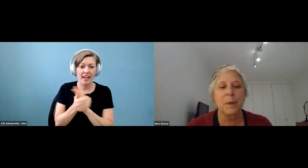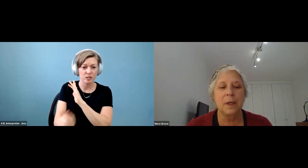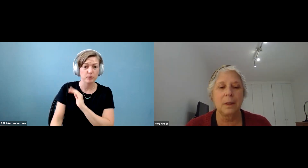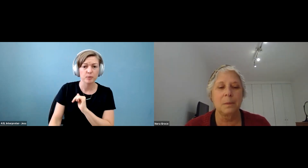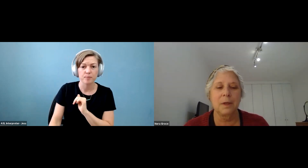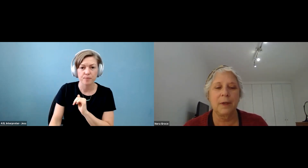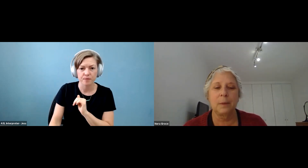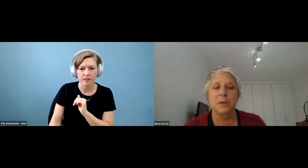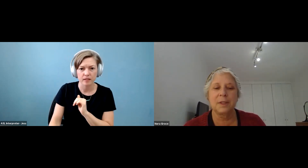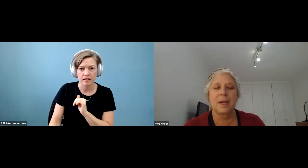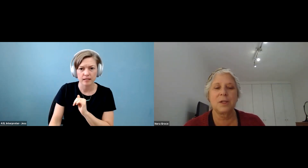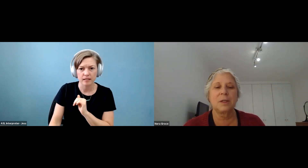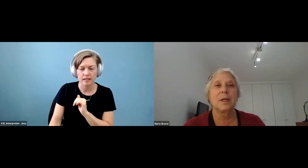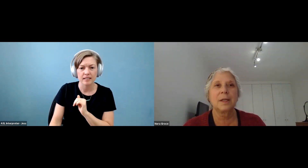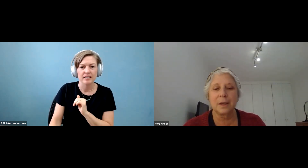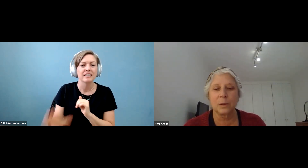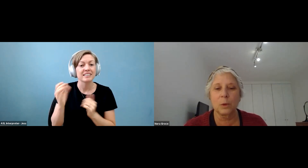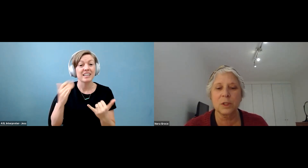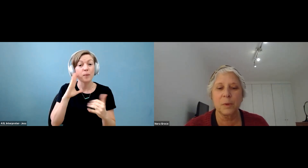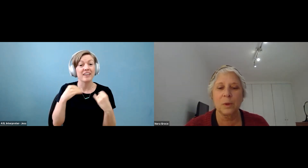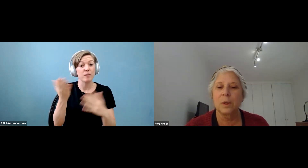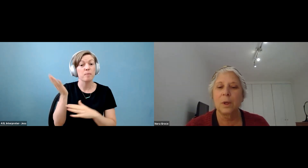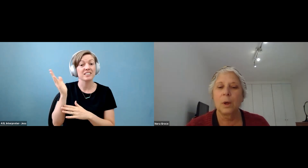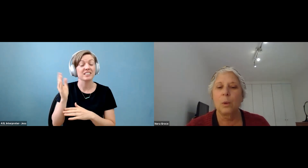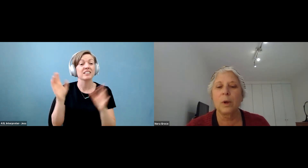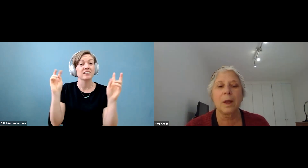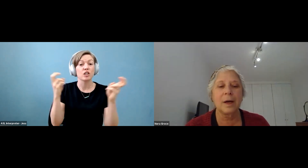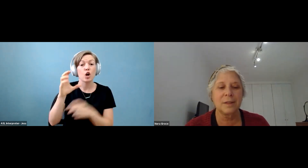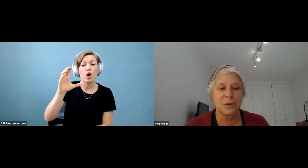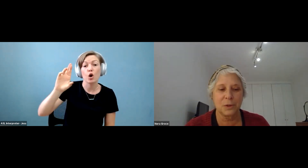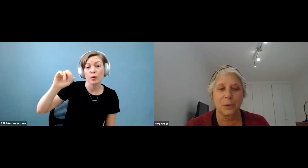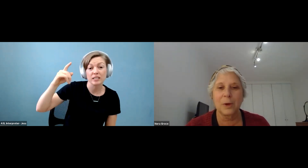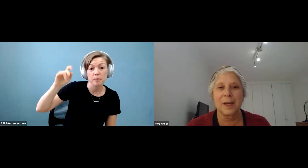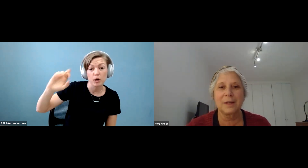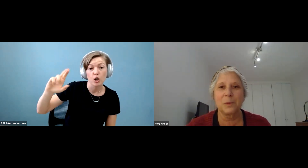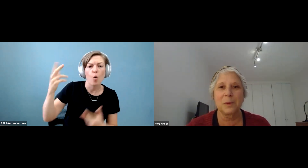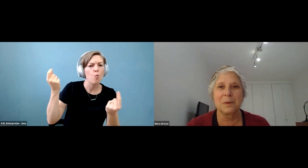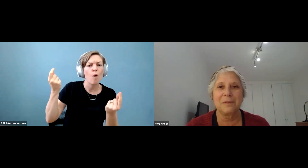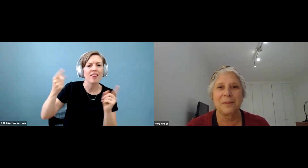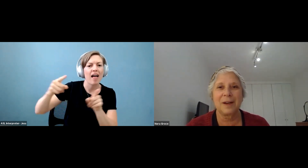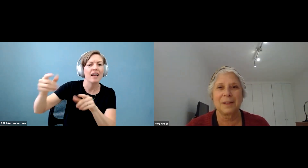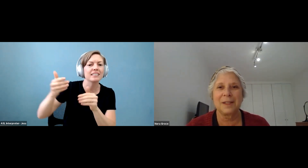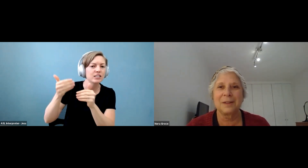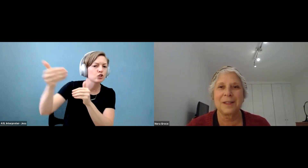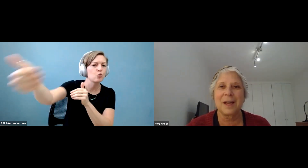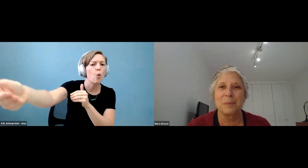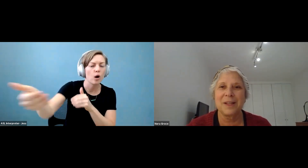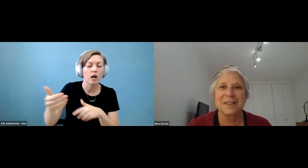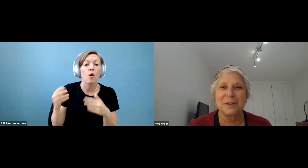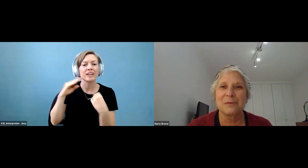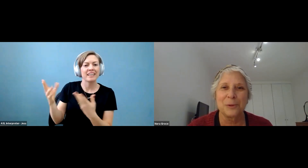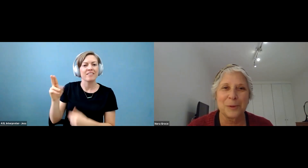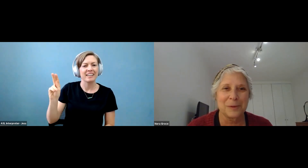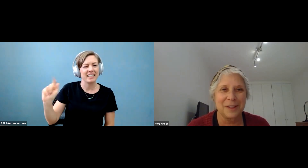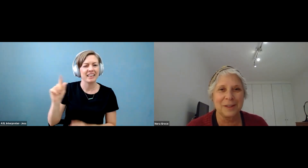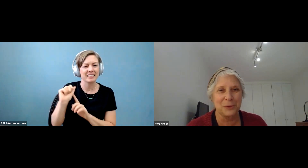Today he will be giving a presentation entitled CRISPR, What Lies in Store, and we'll give Neil 10 minutes,